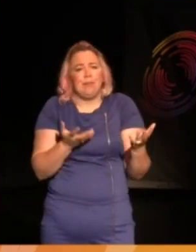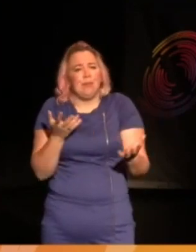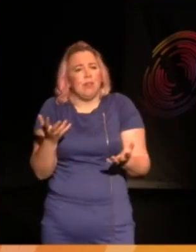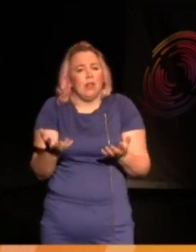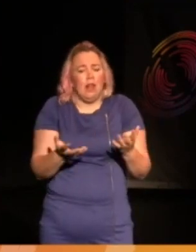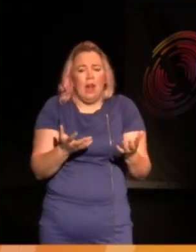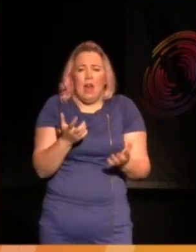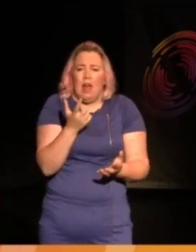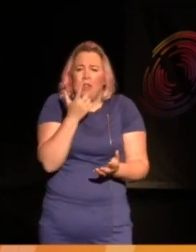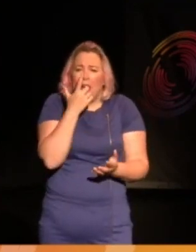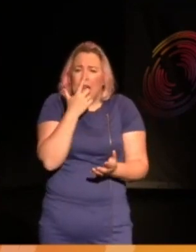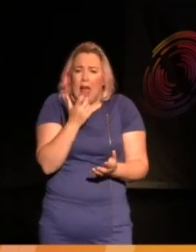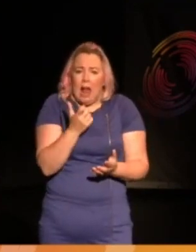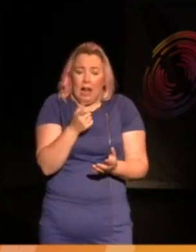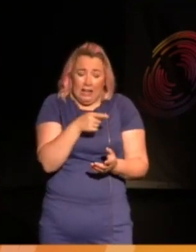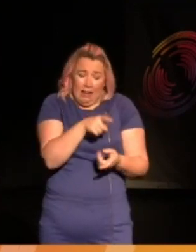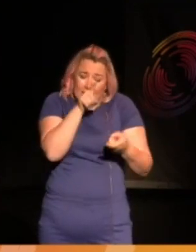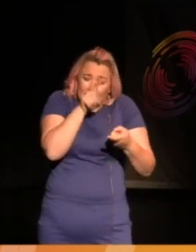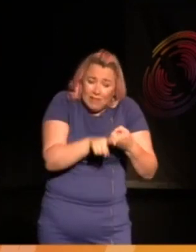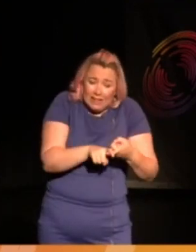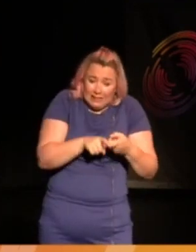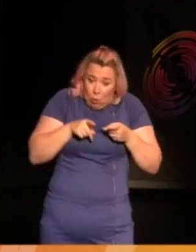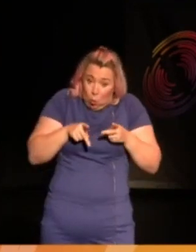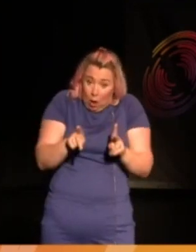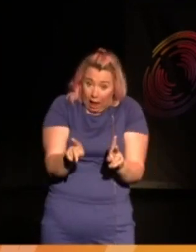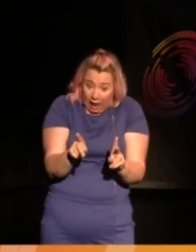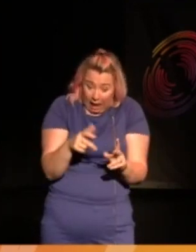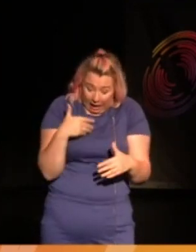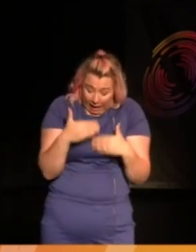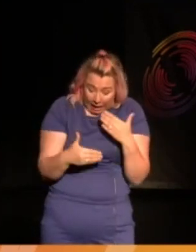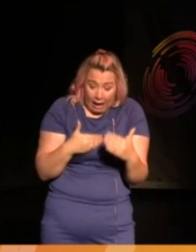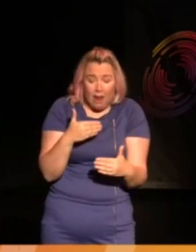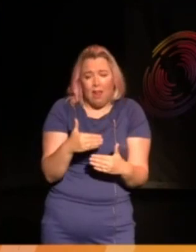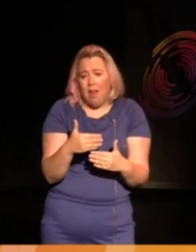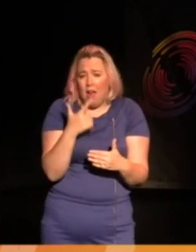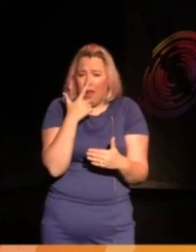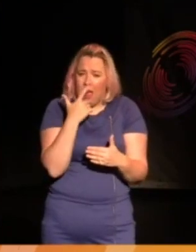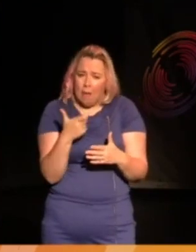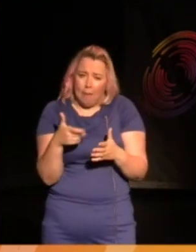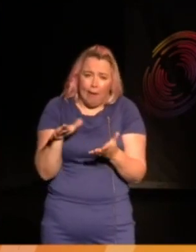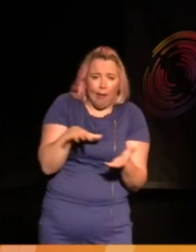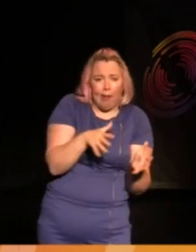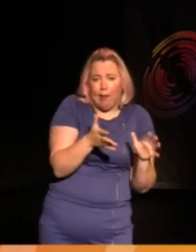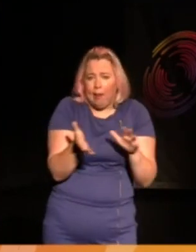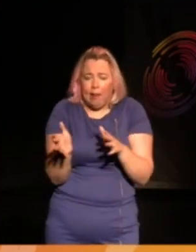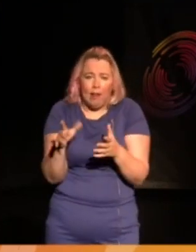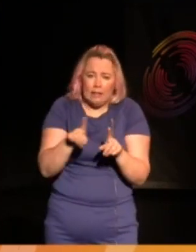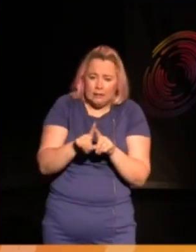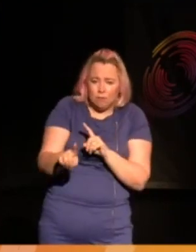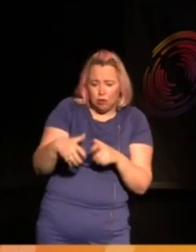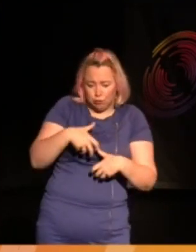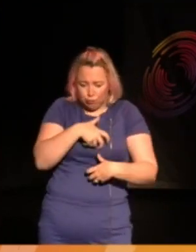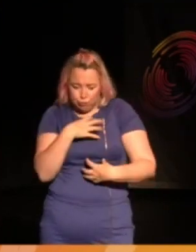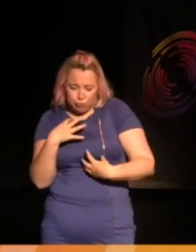can be more than one thing, quite often even at the same time. And so